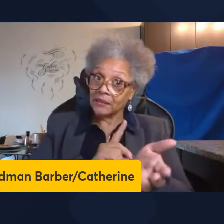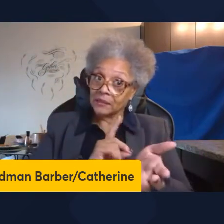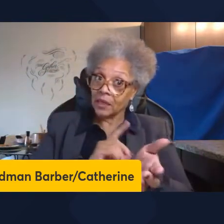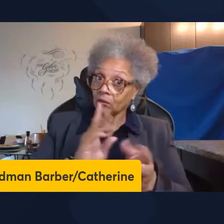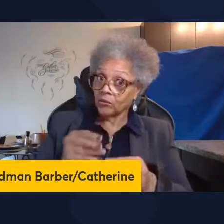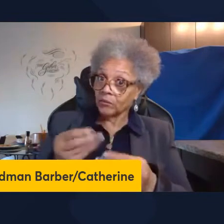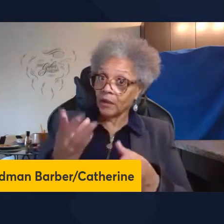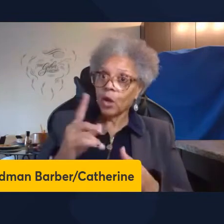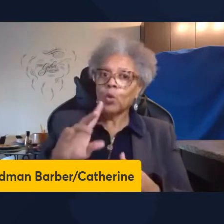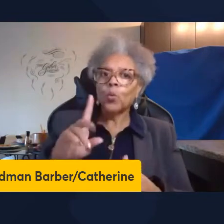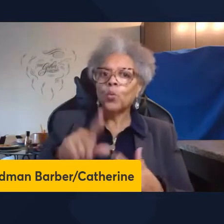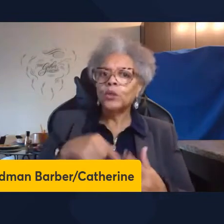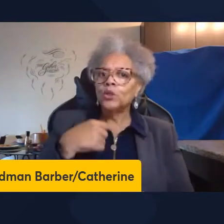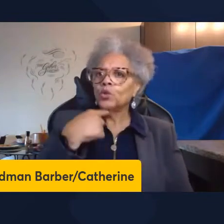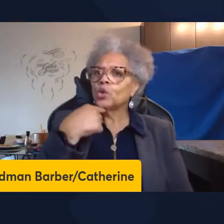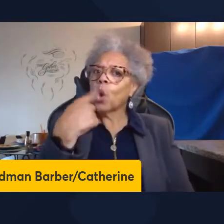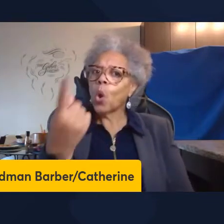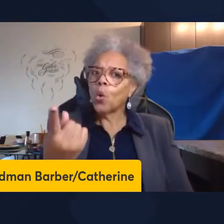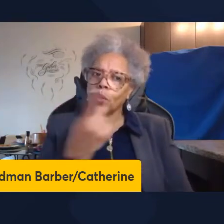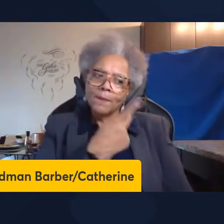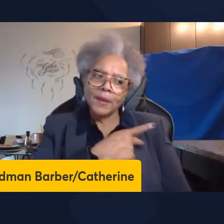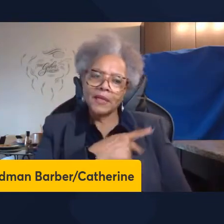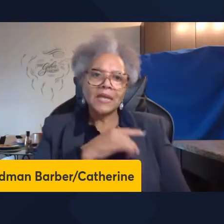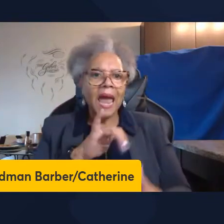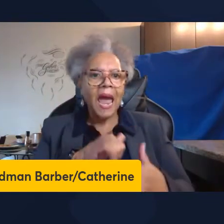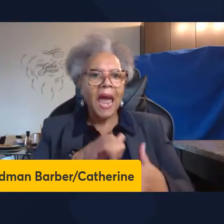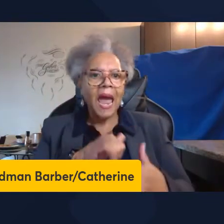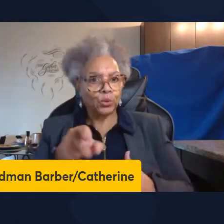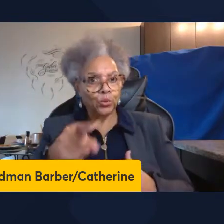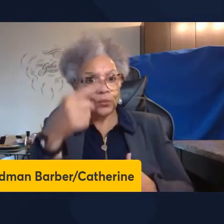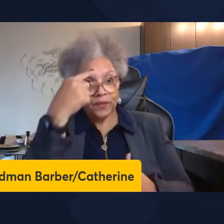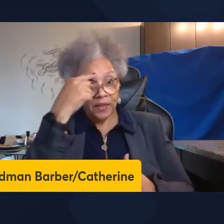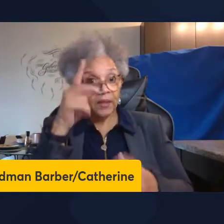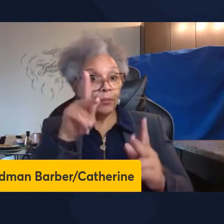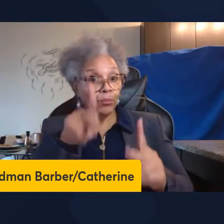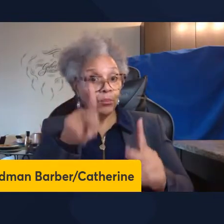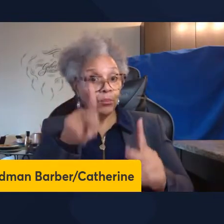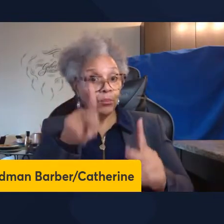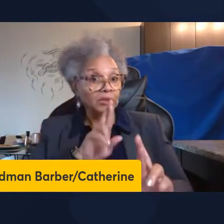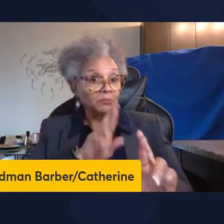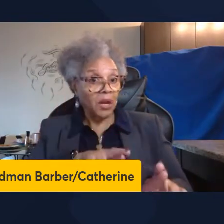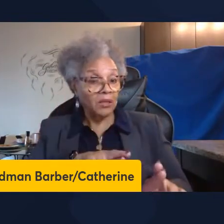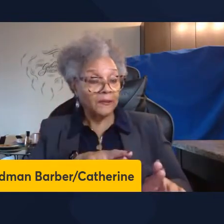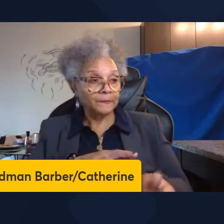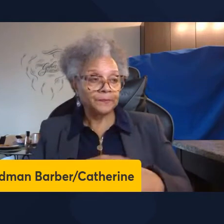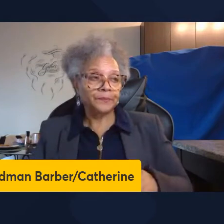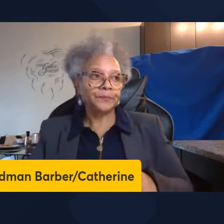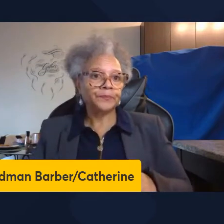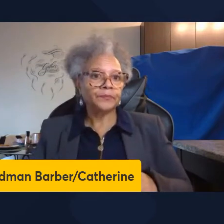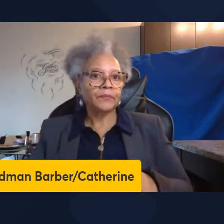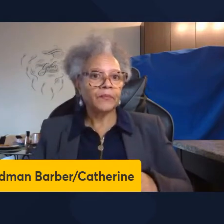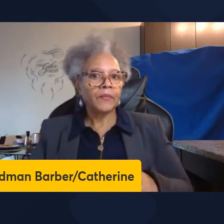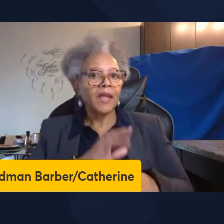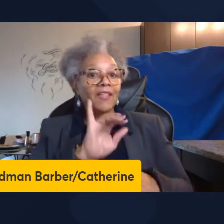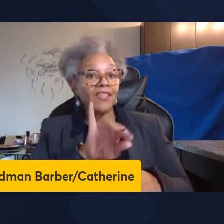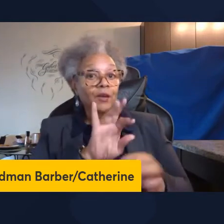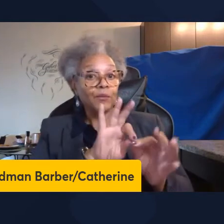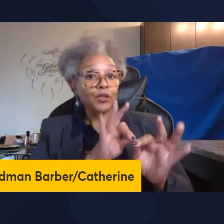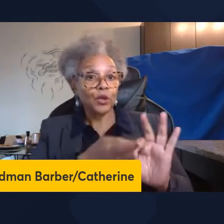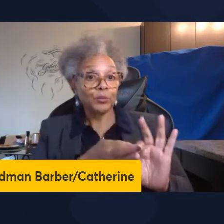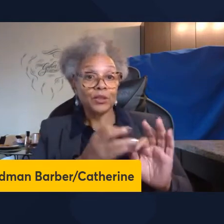diagnosis, how do you think the person responded? And the interpretation was